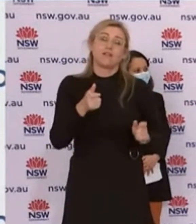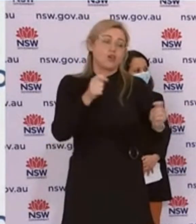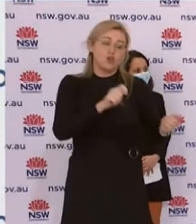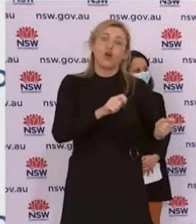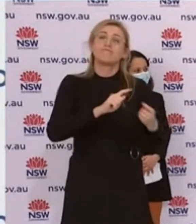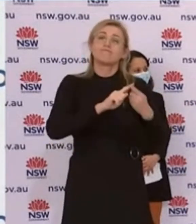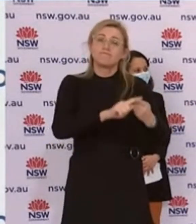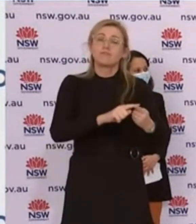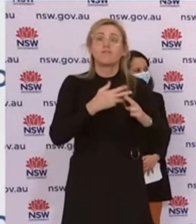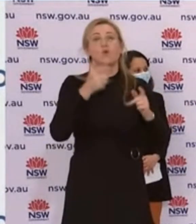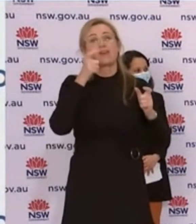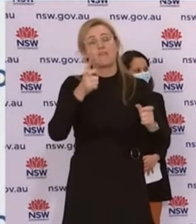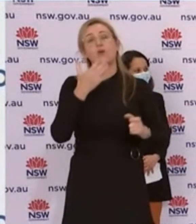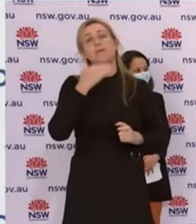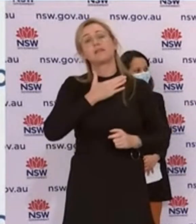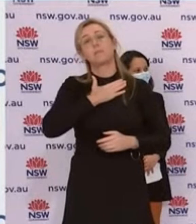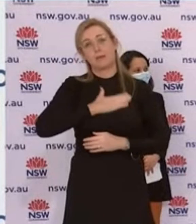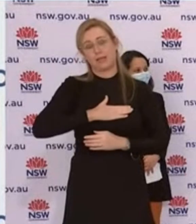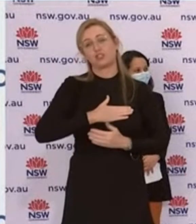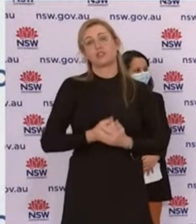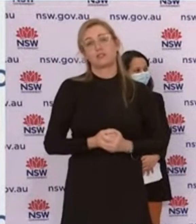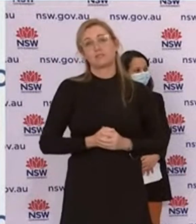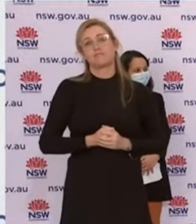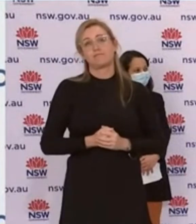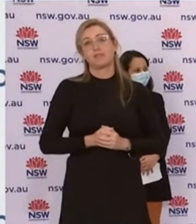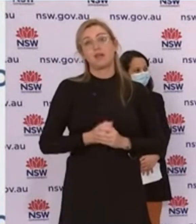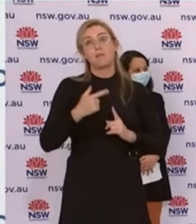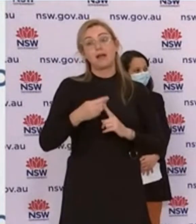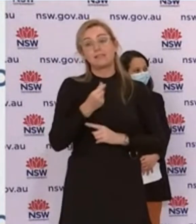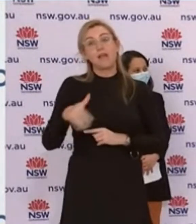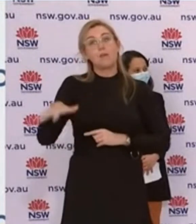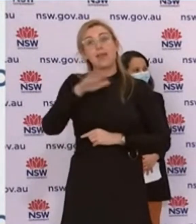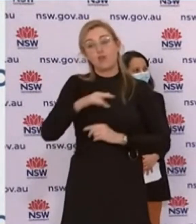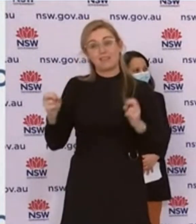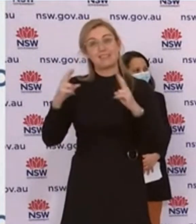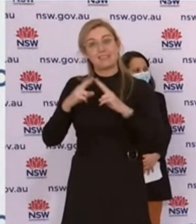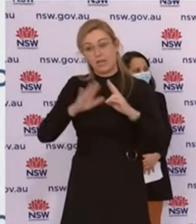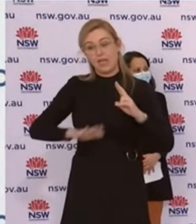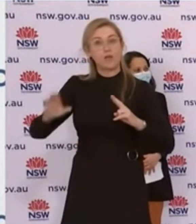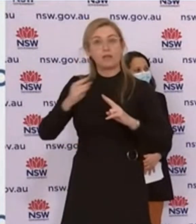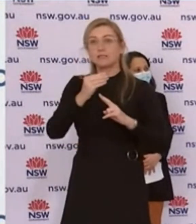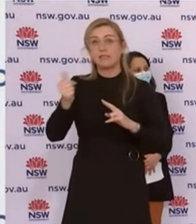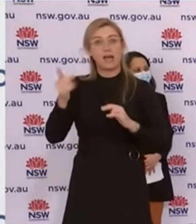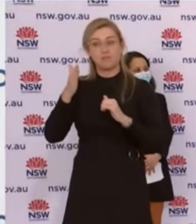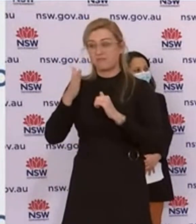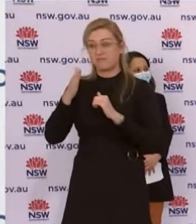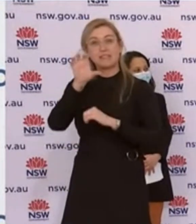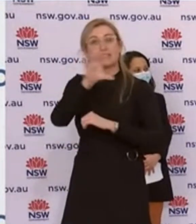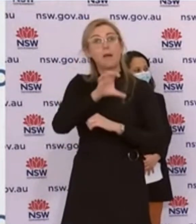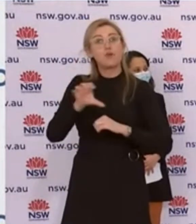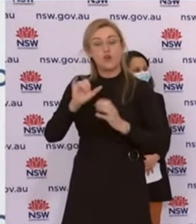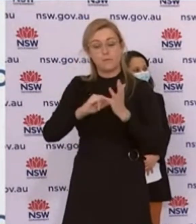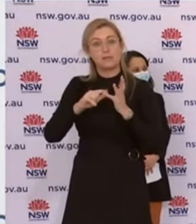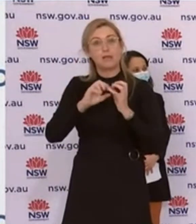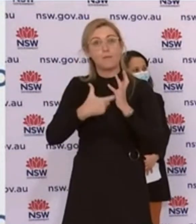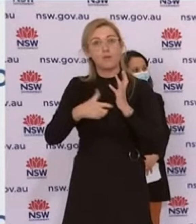There are also, please remember, vast swaths of Greater Sydney which haven't had any. There are some local government areas in Greater Sydney that haven't had